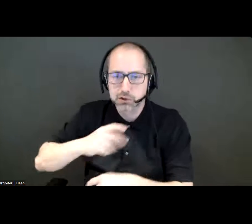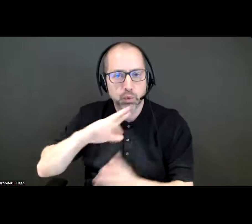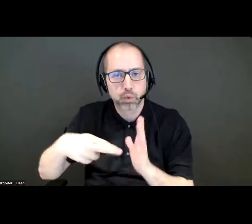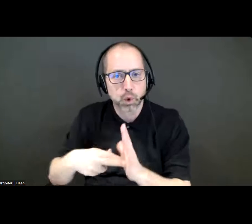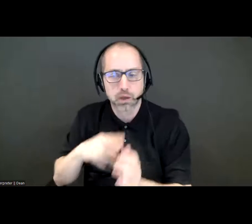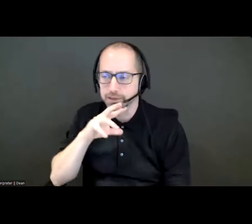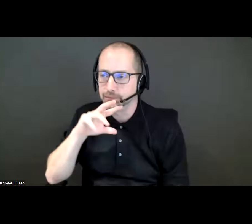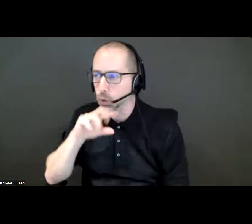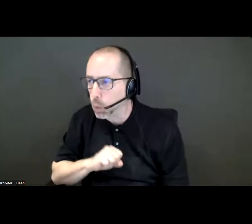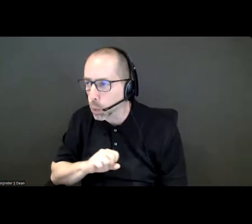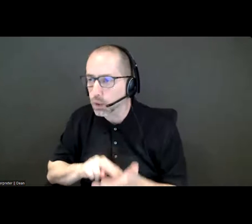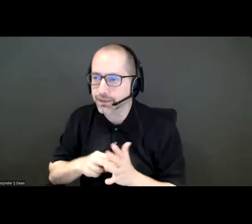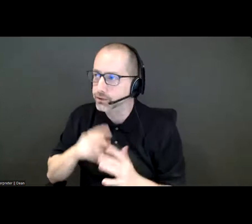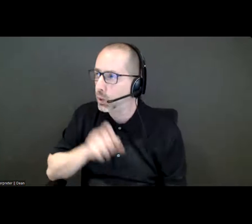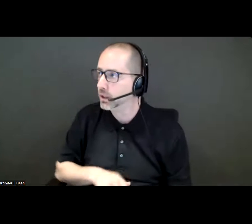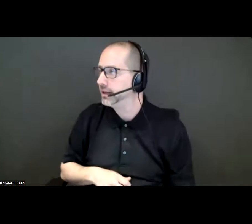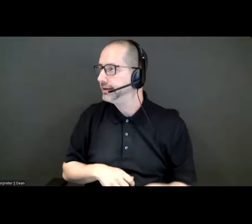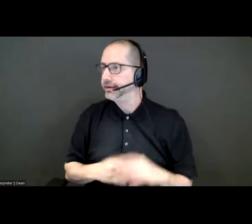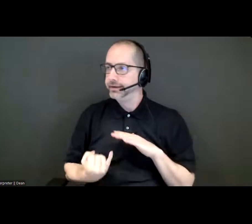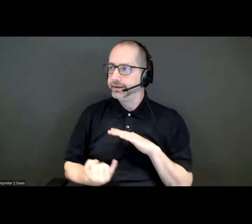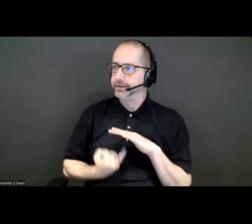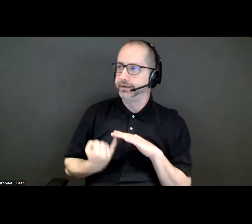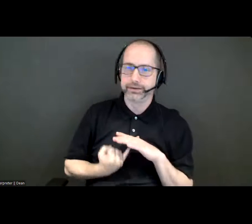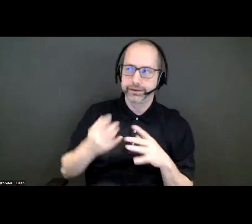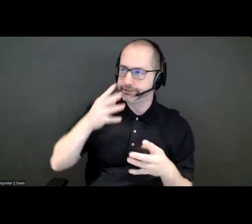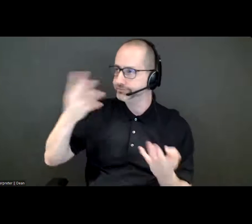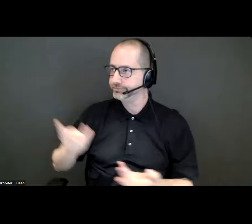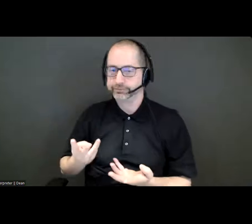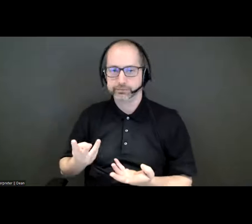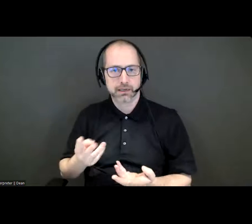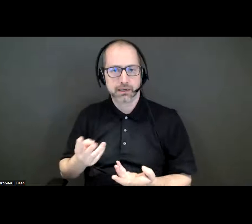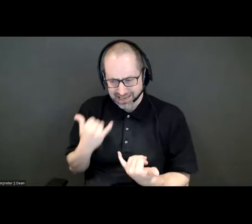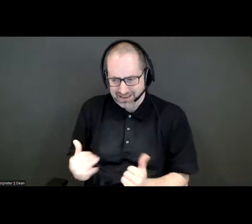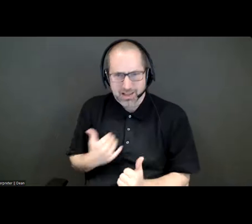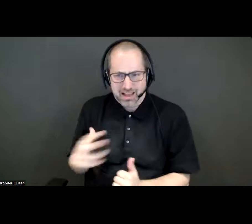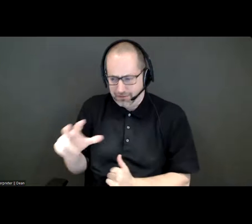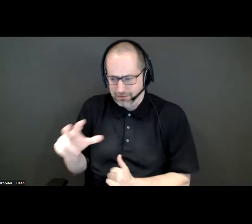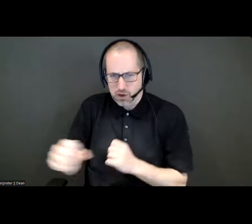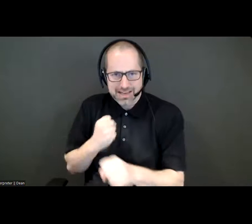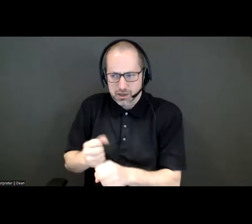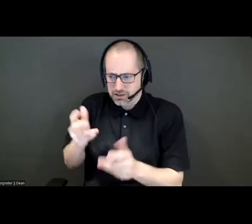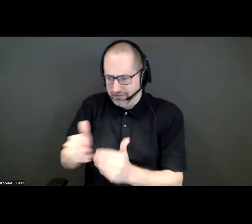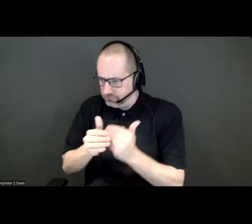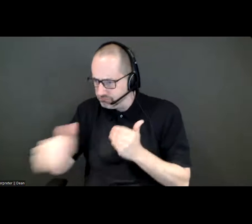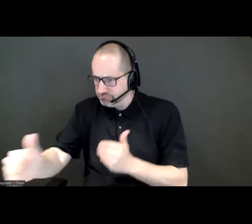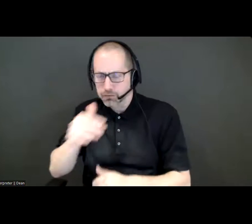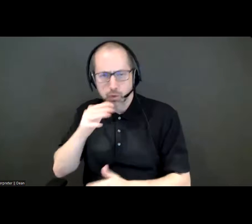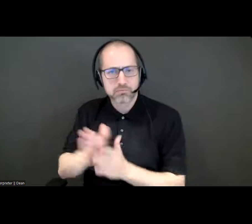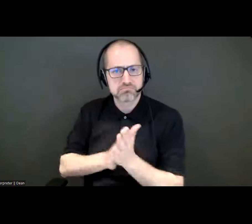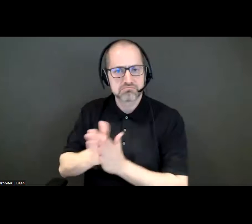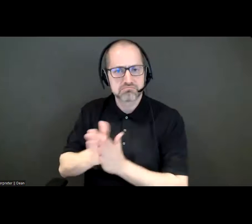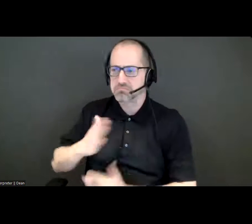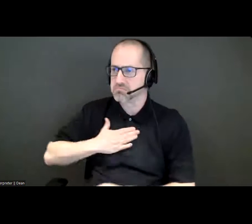and keeps us from using that 30 years in a way that we might choose to, if we knew that anything